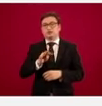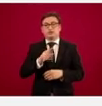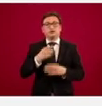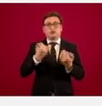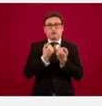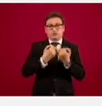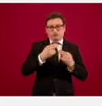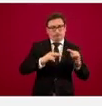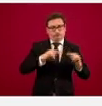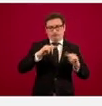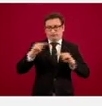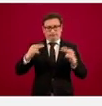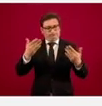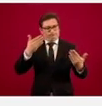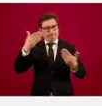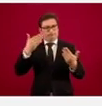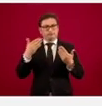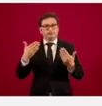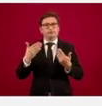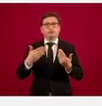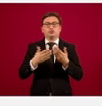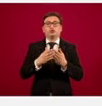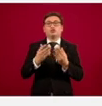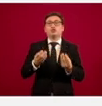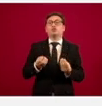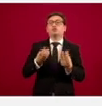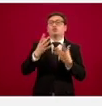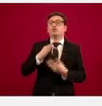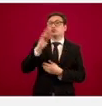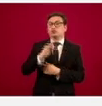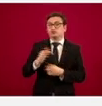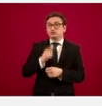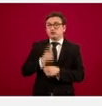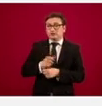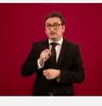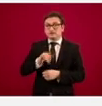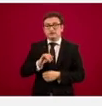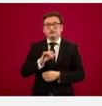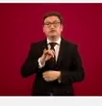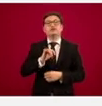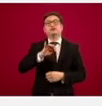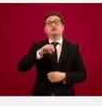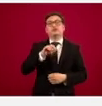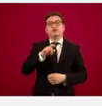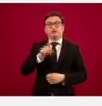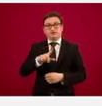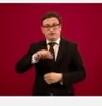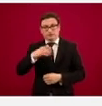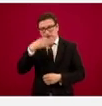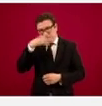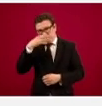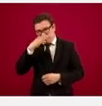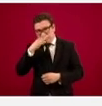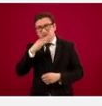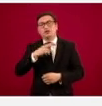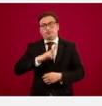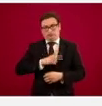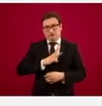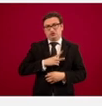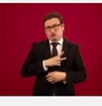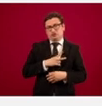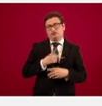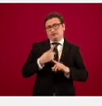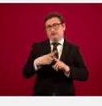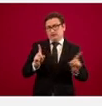has. In this graphic, we can see a contrast between the influenza